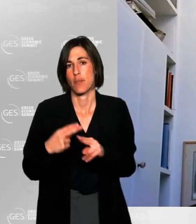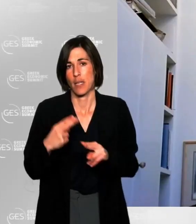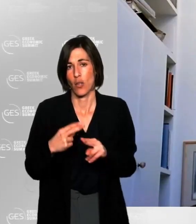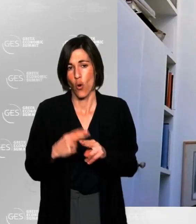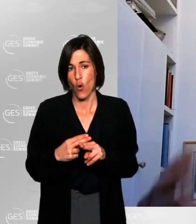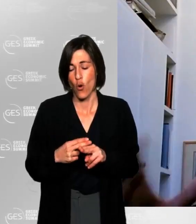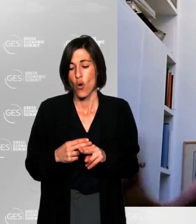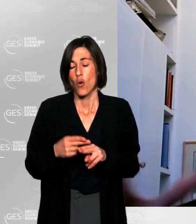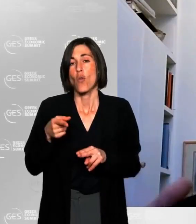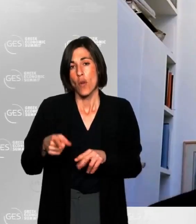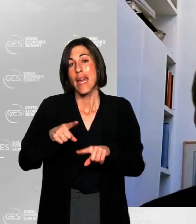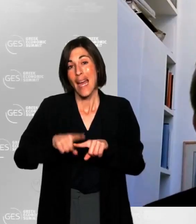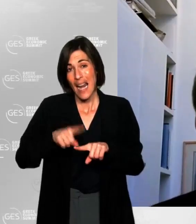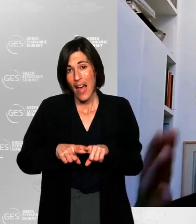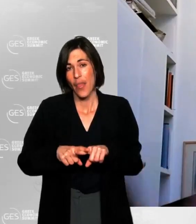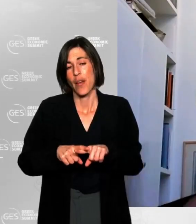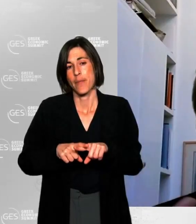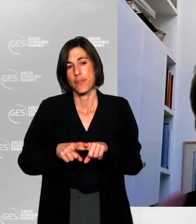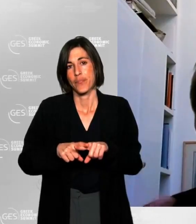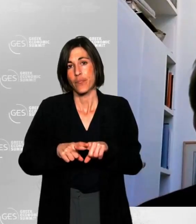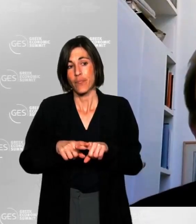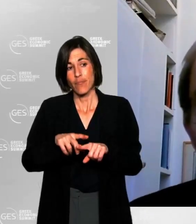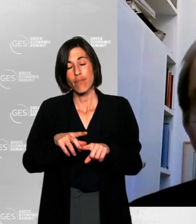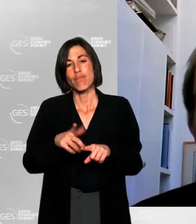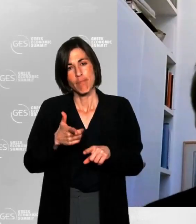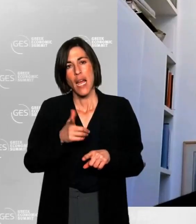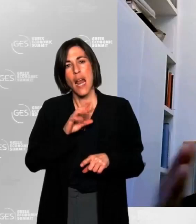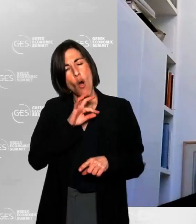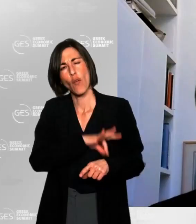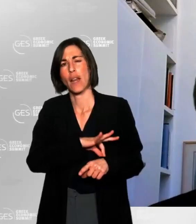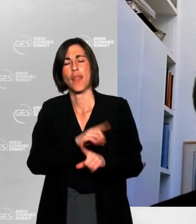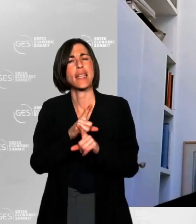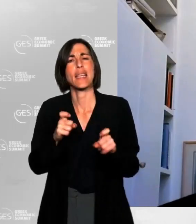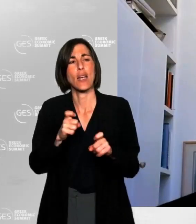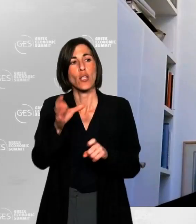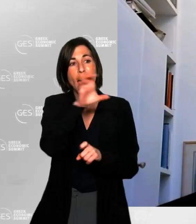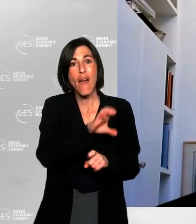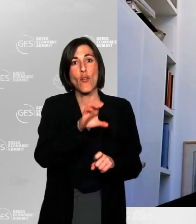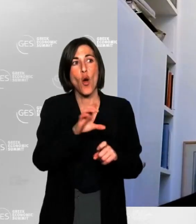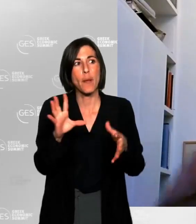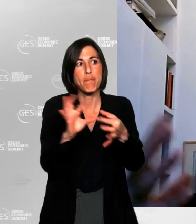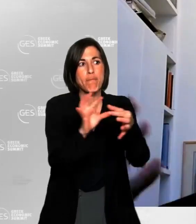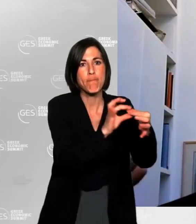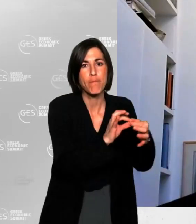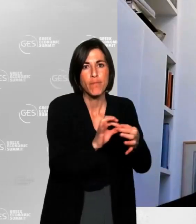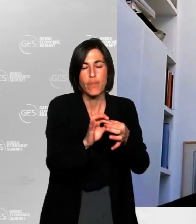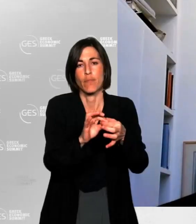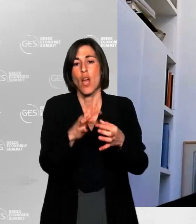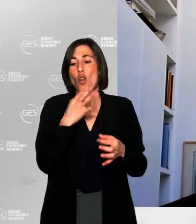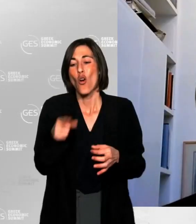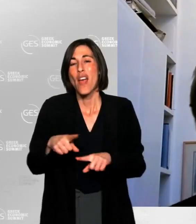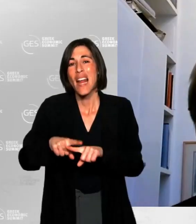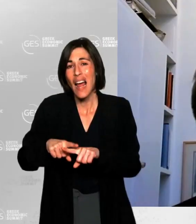integration because the small economy is too small to prosper on its own. And it's got